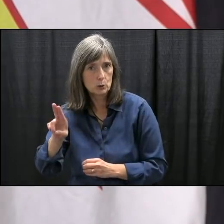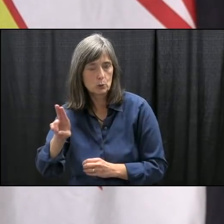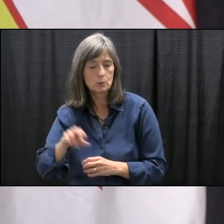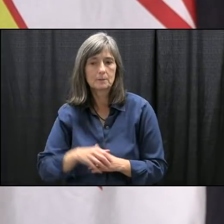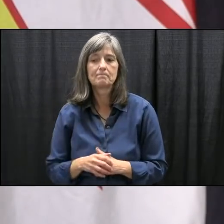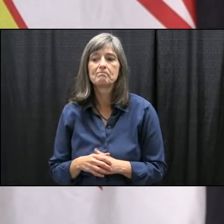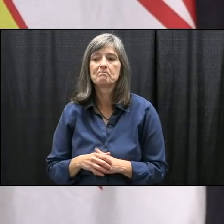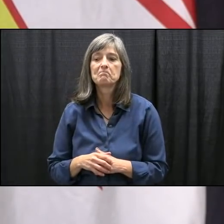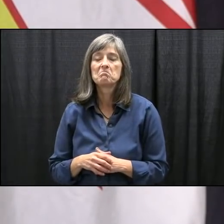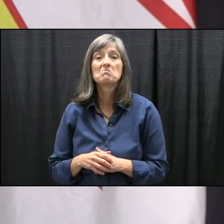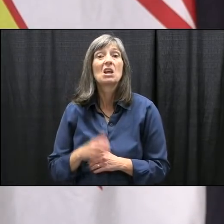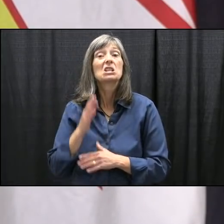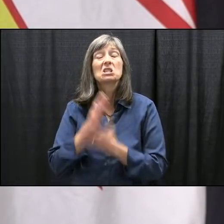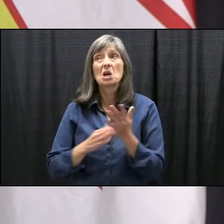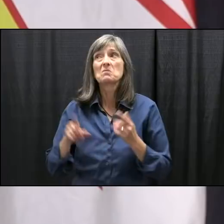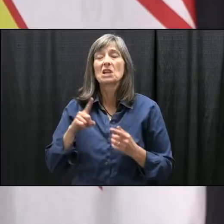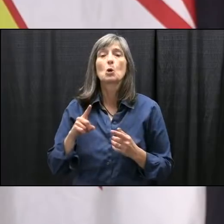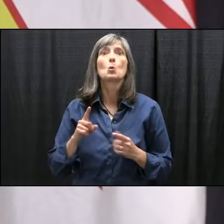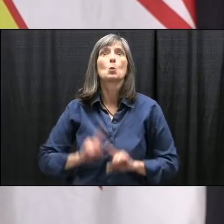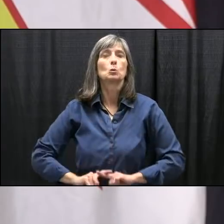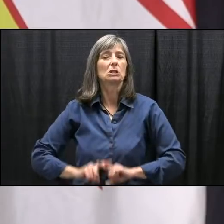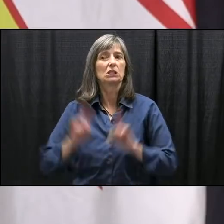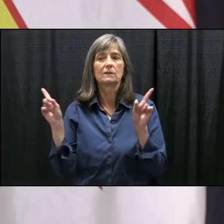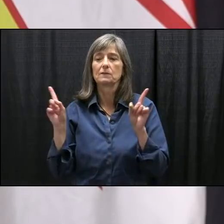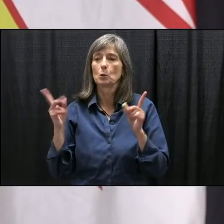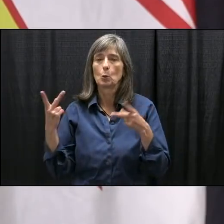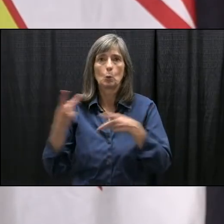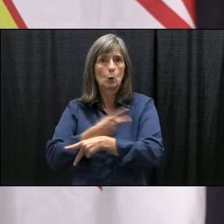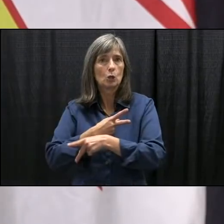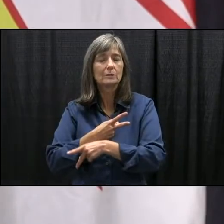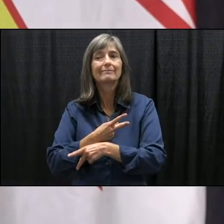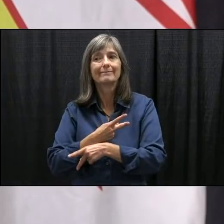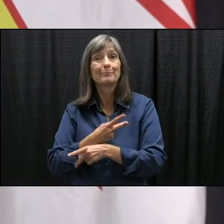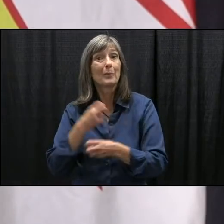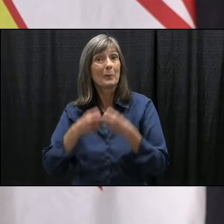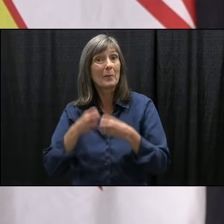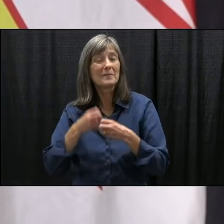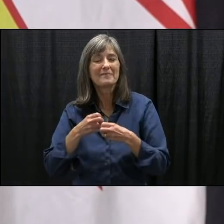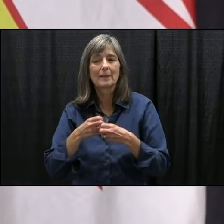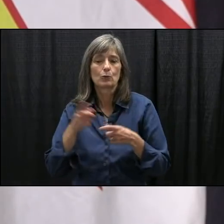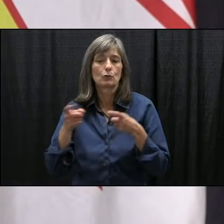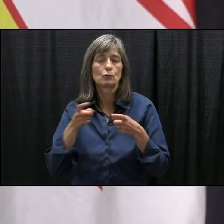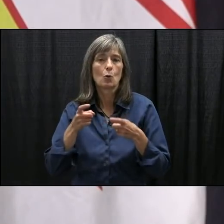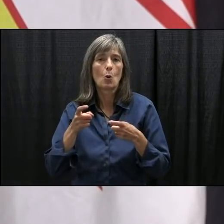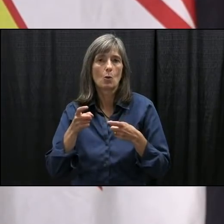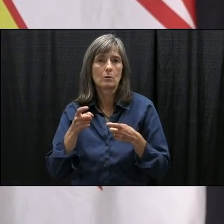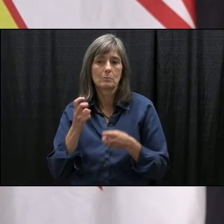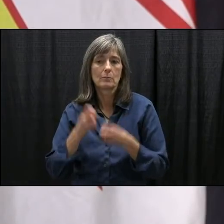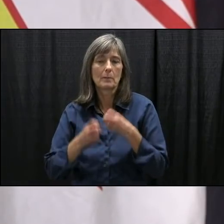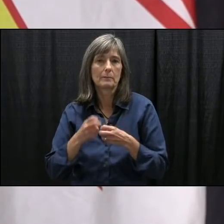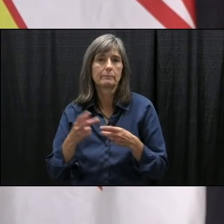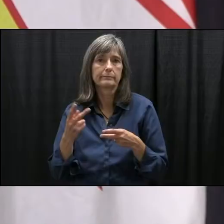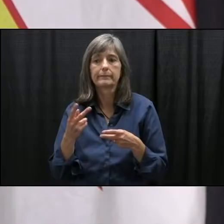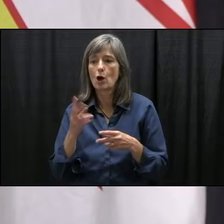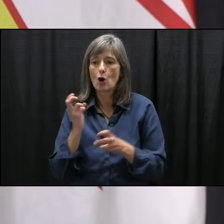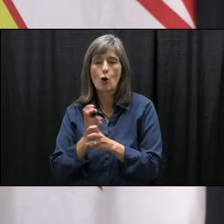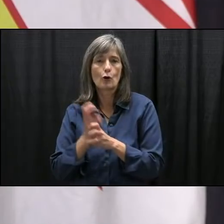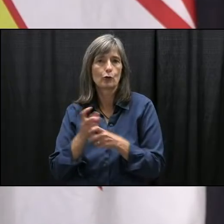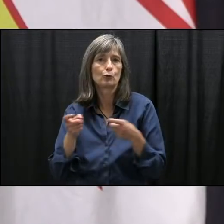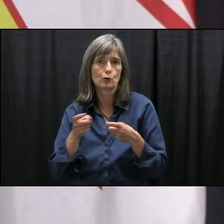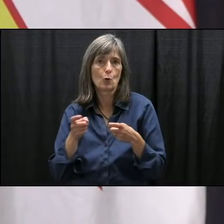it's a game changer. What it is that it makes it more difficult to control, and so we have to be more vigilant in terms of public health